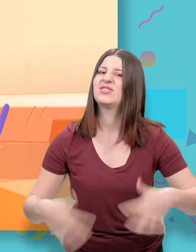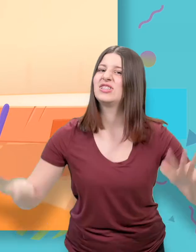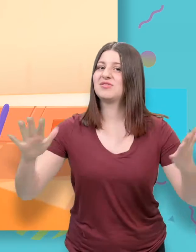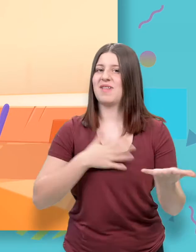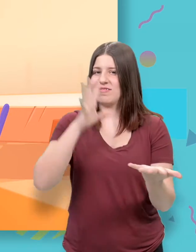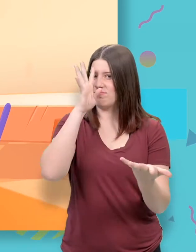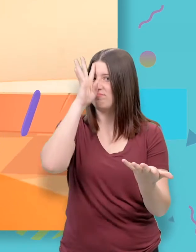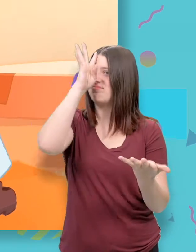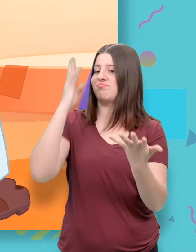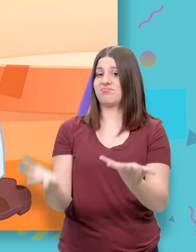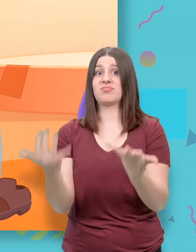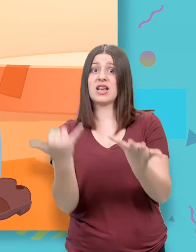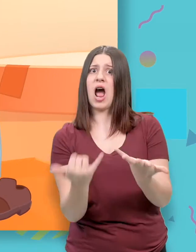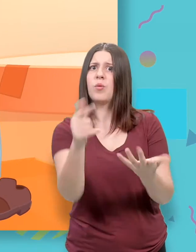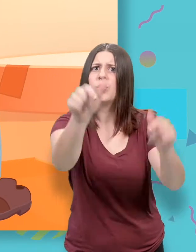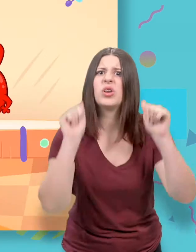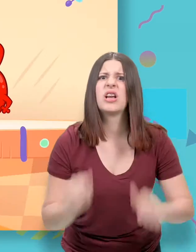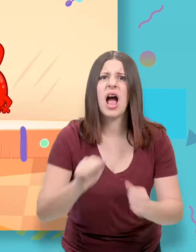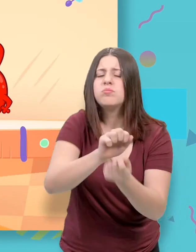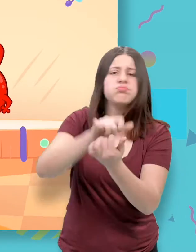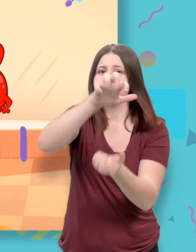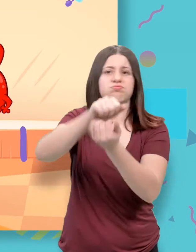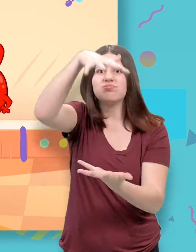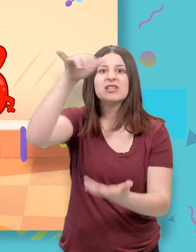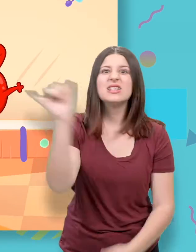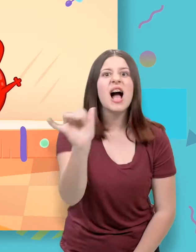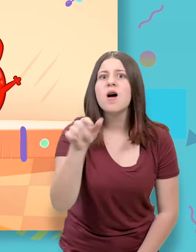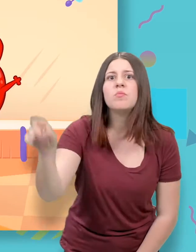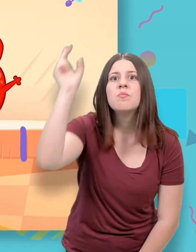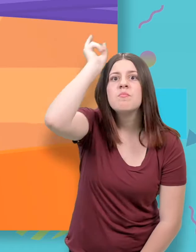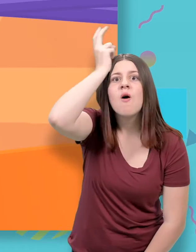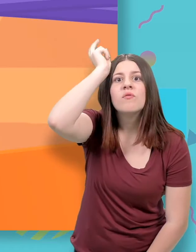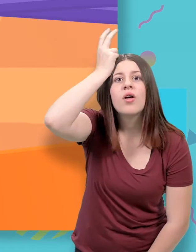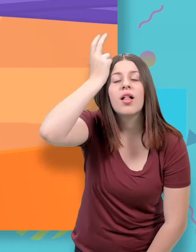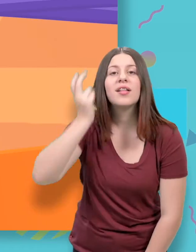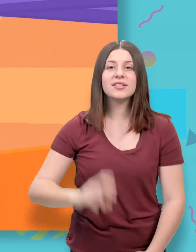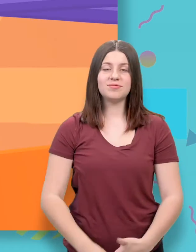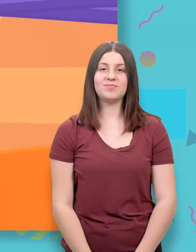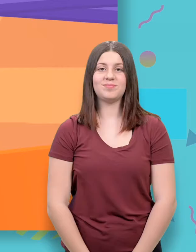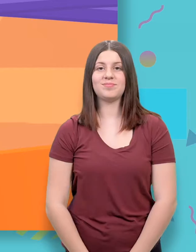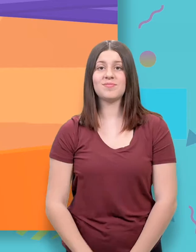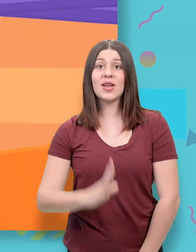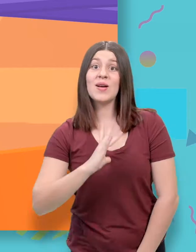latest invention, you will be able to morph just like Morphle. Cool!